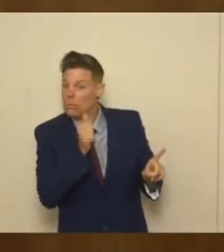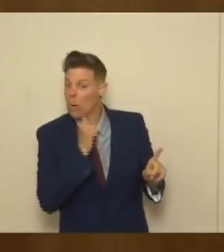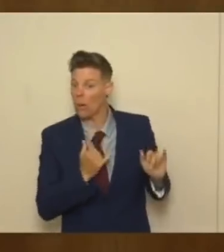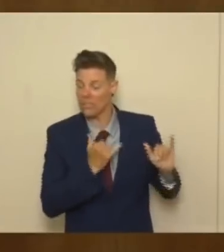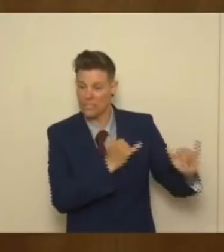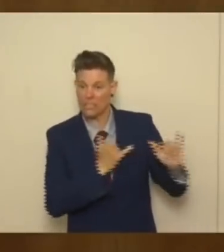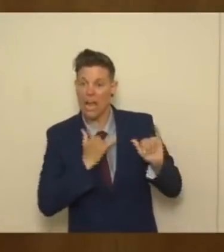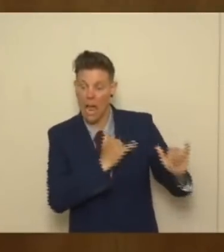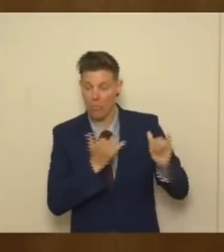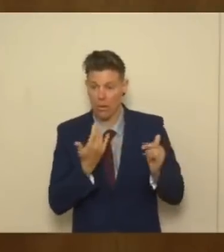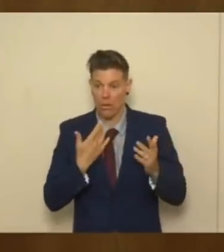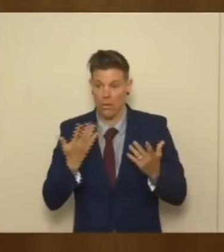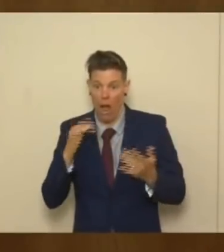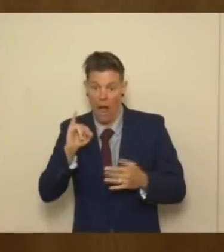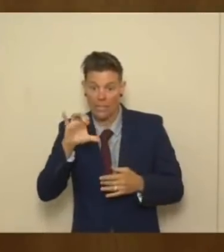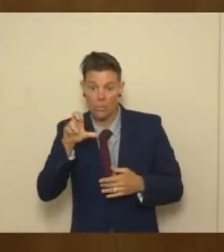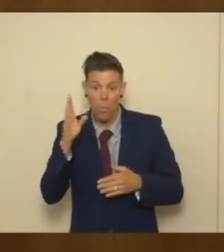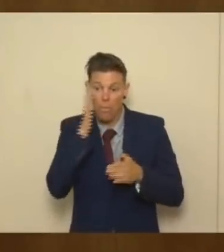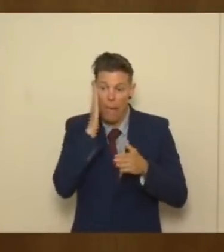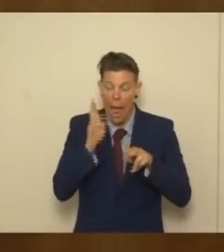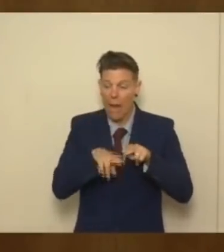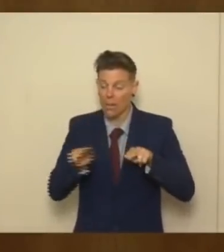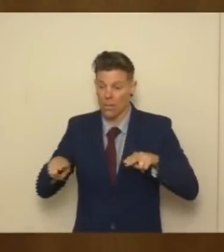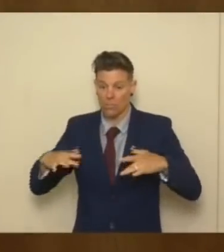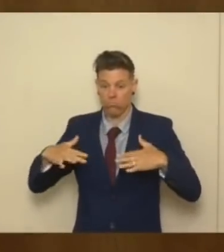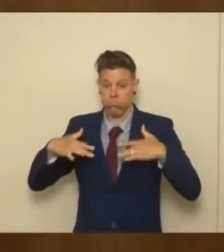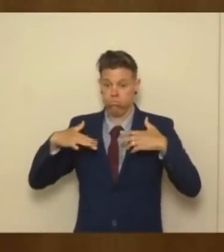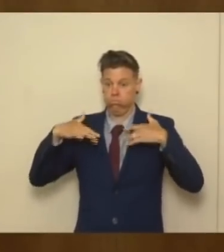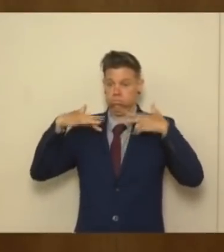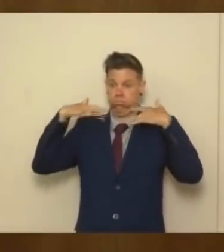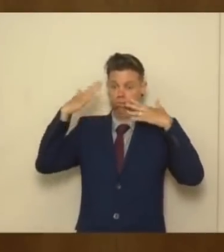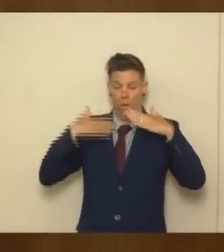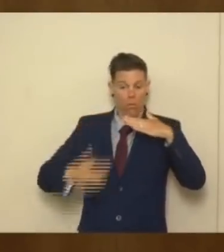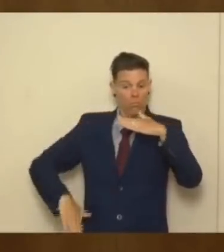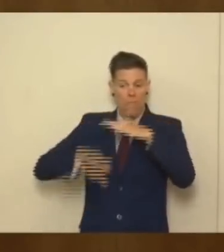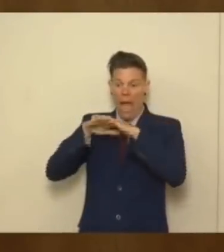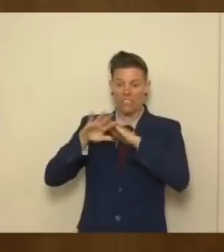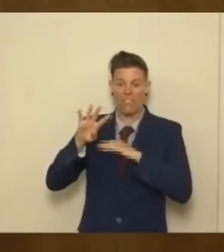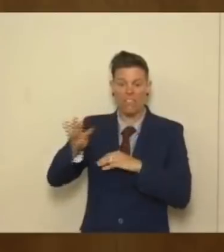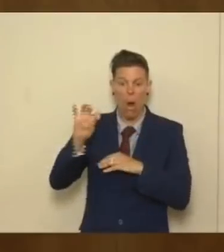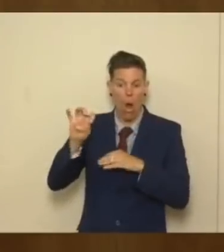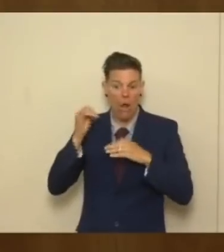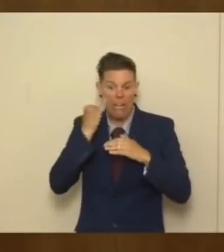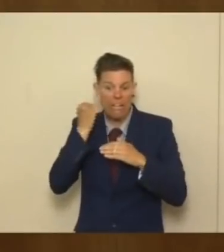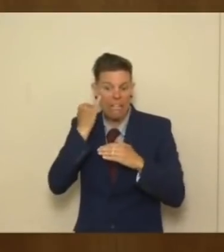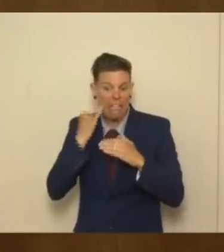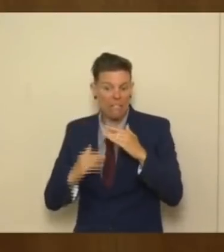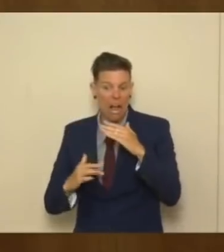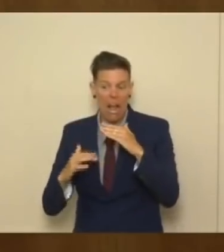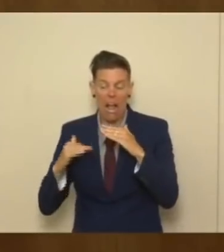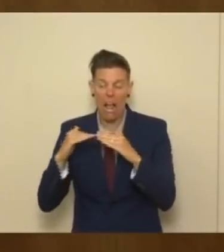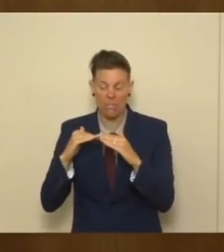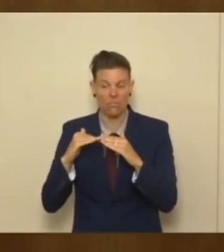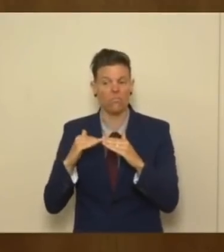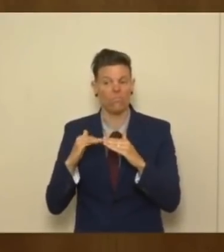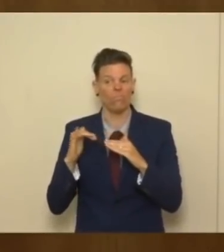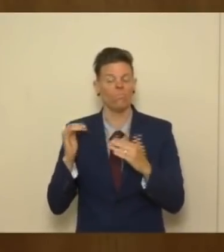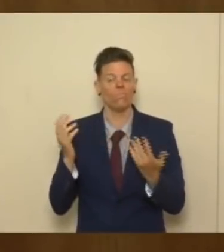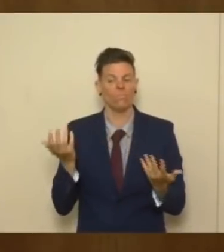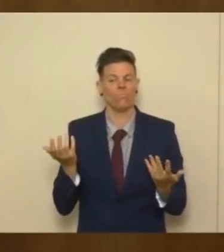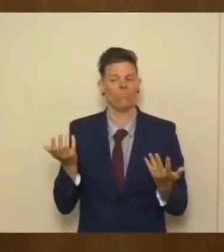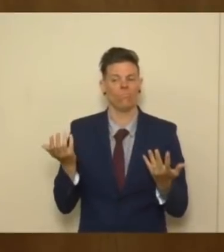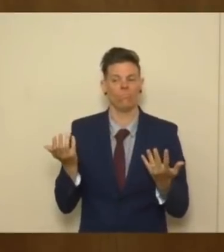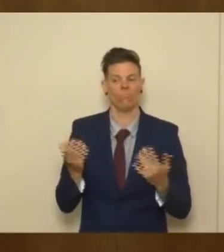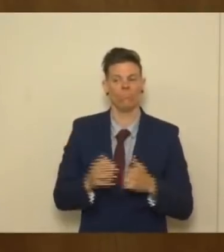being full. When that happens at 460 ICU beds, the next two people who are admitted to intensive care have to share a